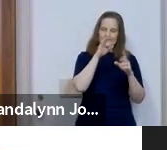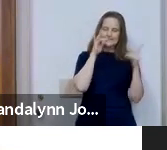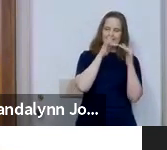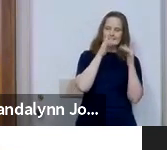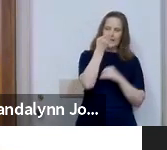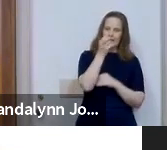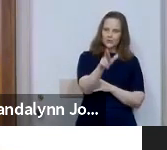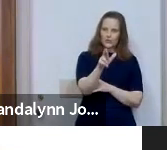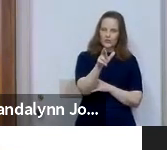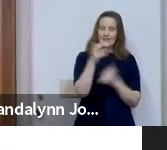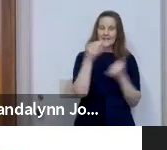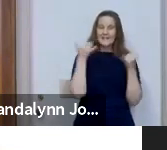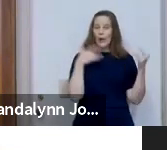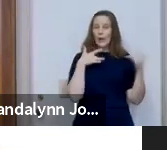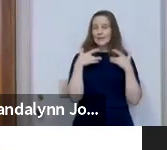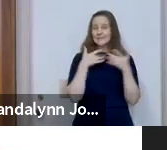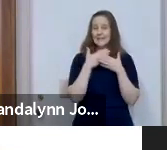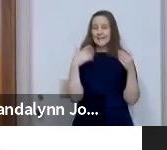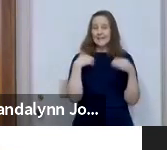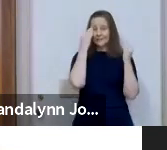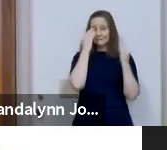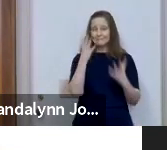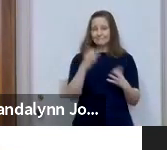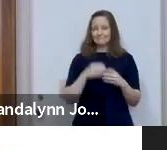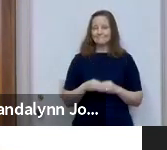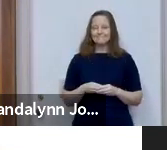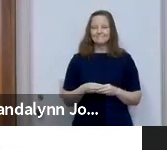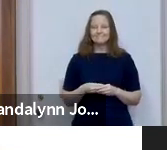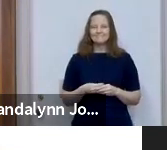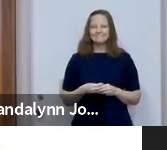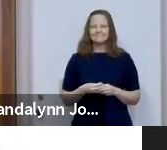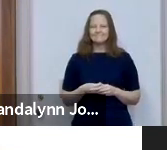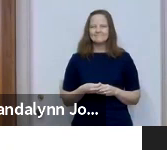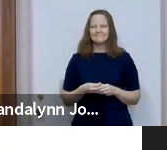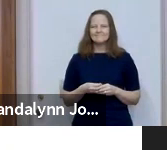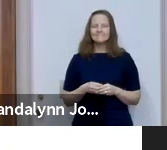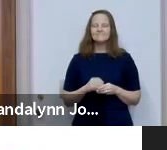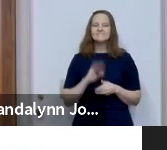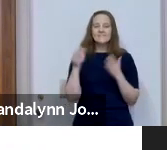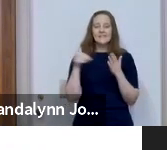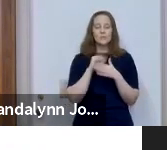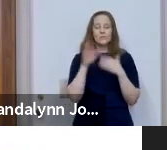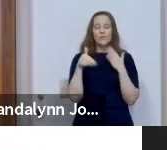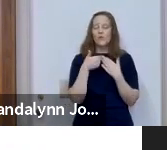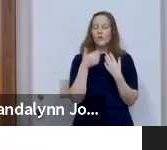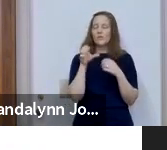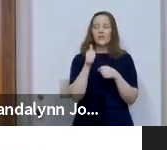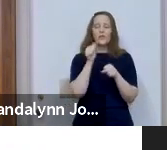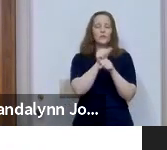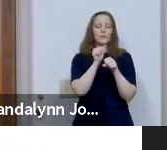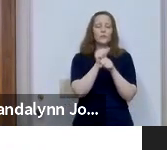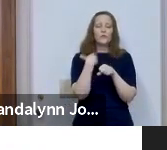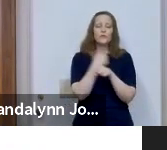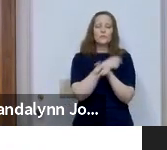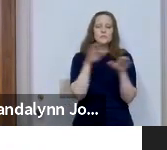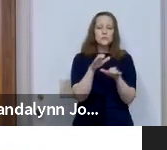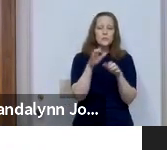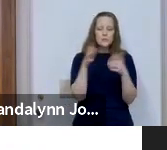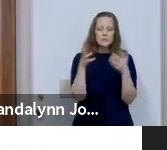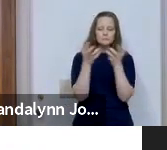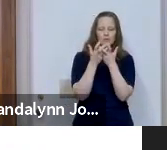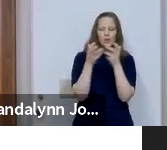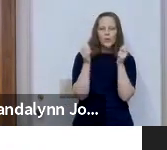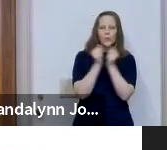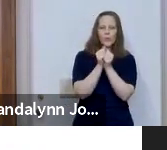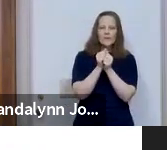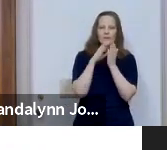now the really exciting thing I get to tell you about. So in the midst of all of this other work that we've been doing, we partnered with the Division of